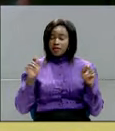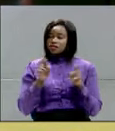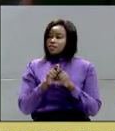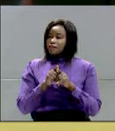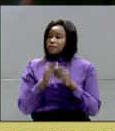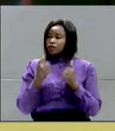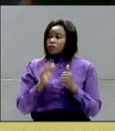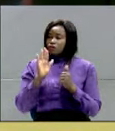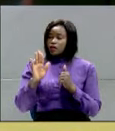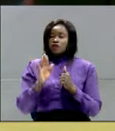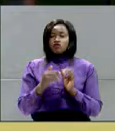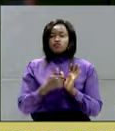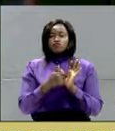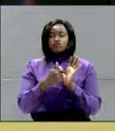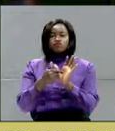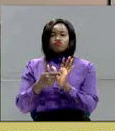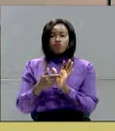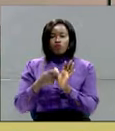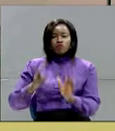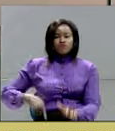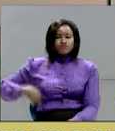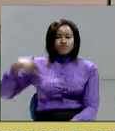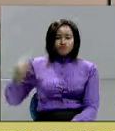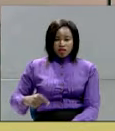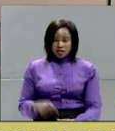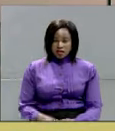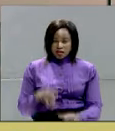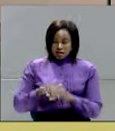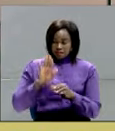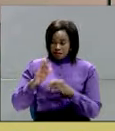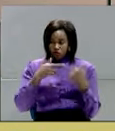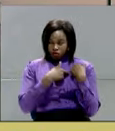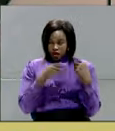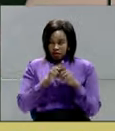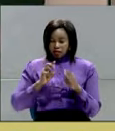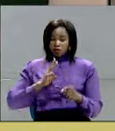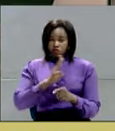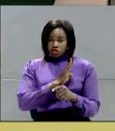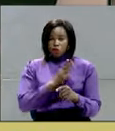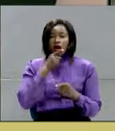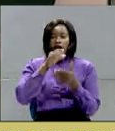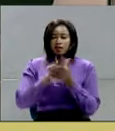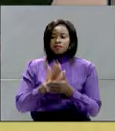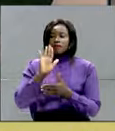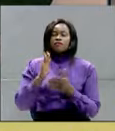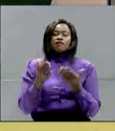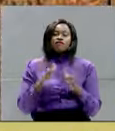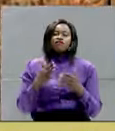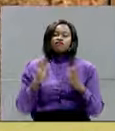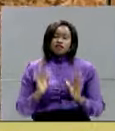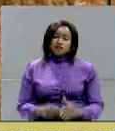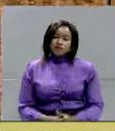tagline depicting greed. In her role as a widow who has just lost her husband,